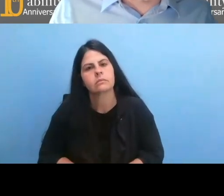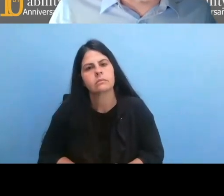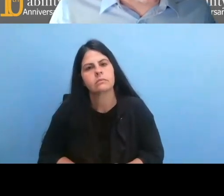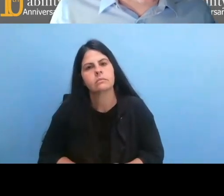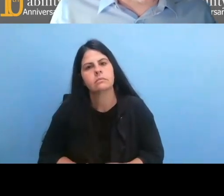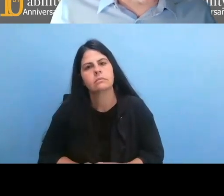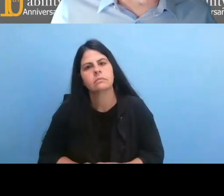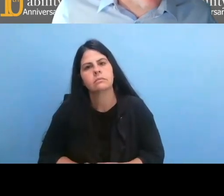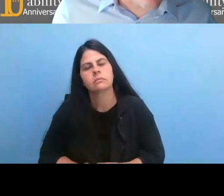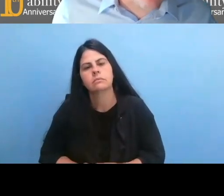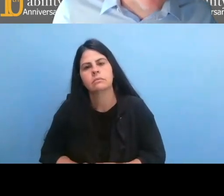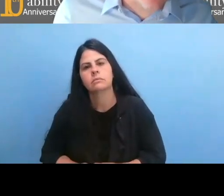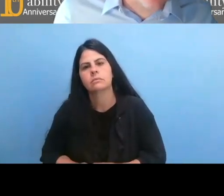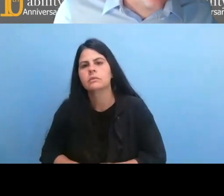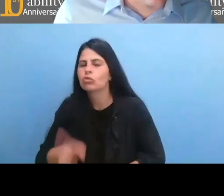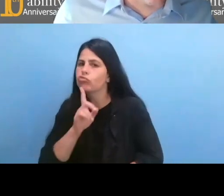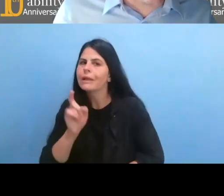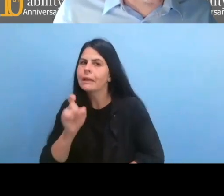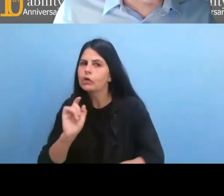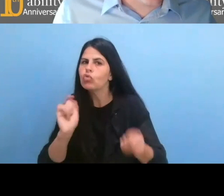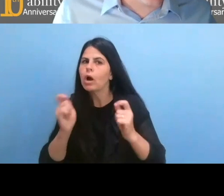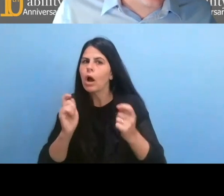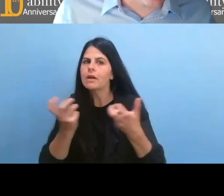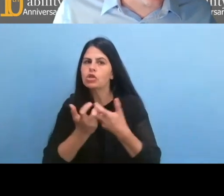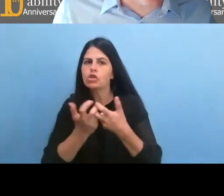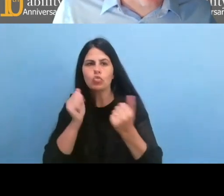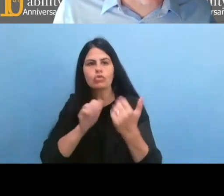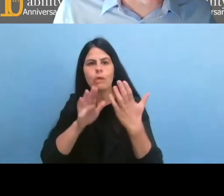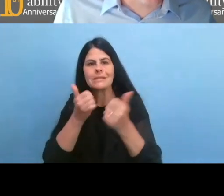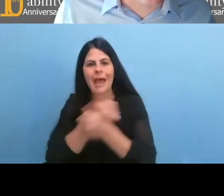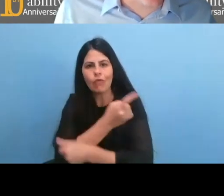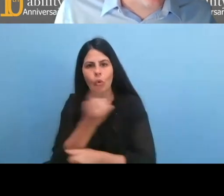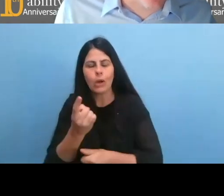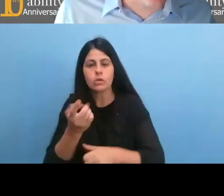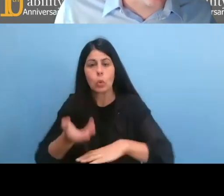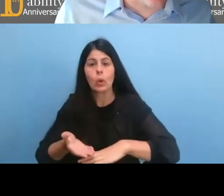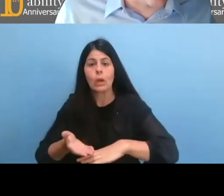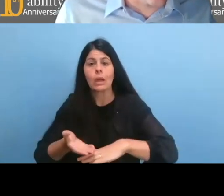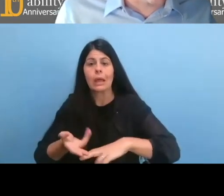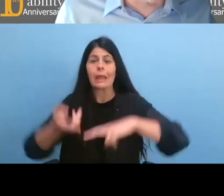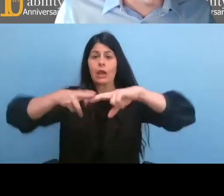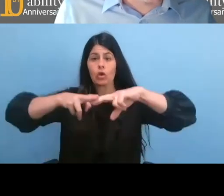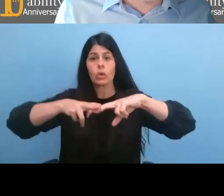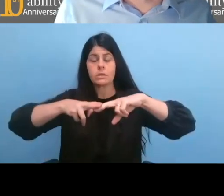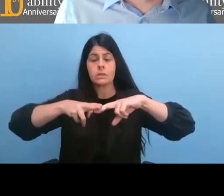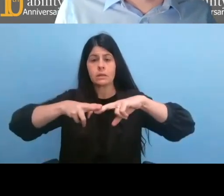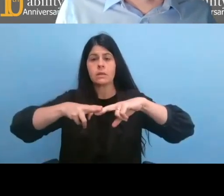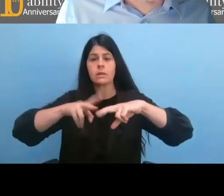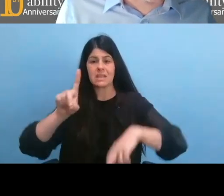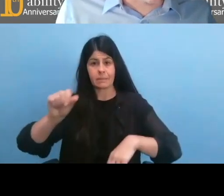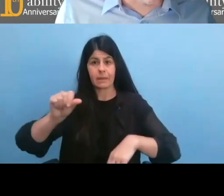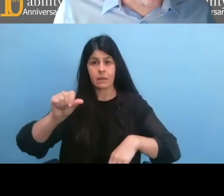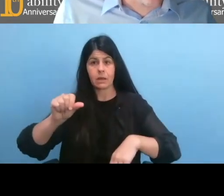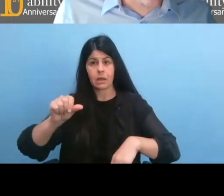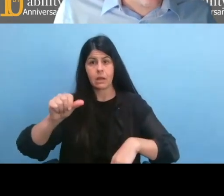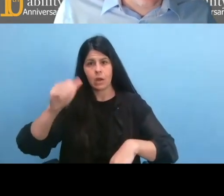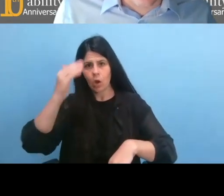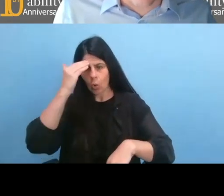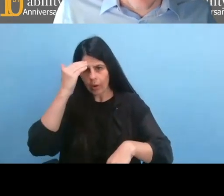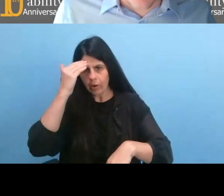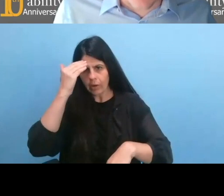accommodations to address challenges for everybody. Increasing disability awareness and the impact of ableism is incredibly key and